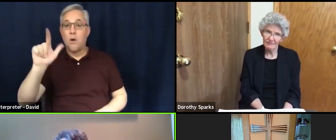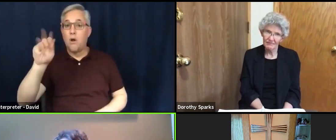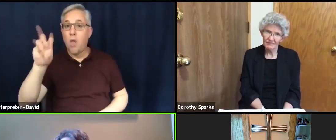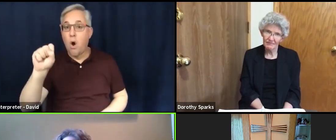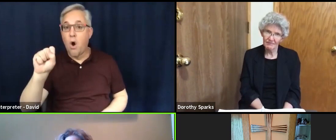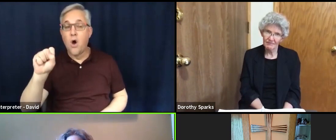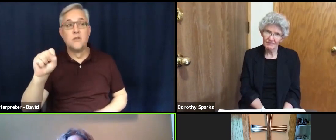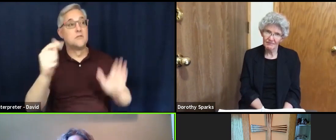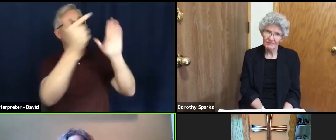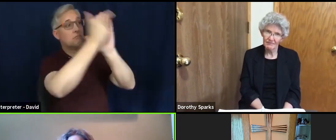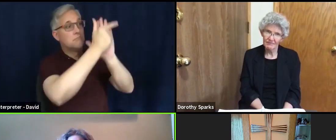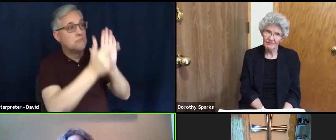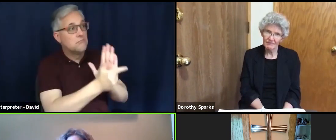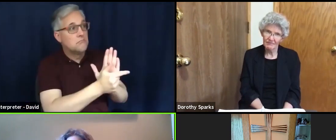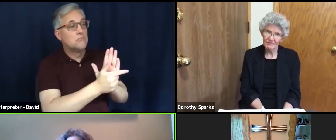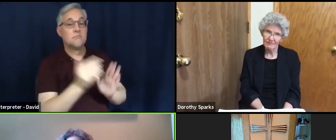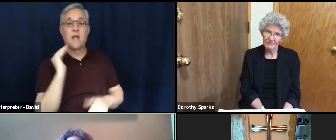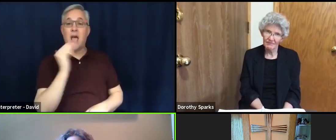the police